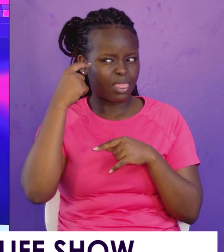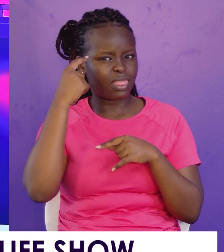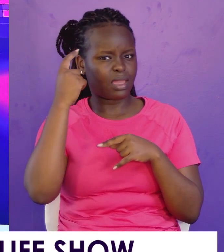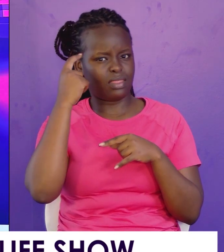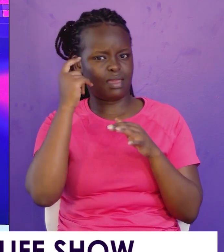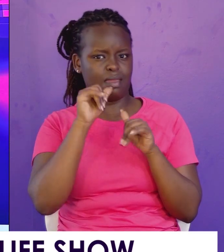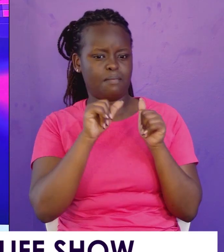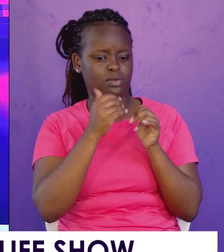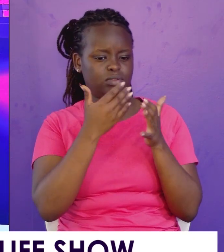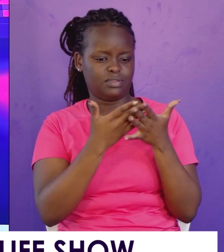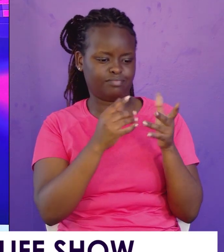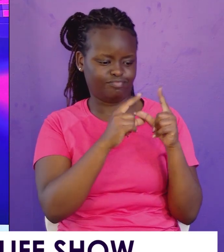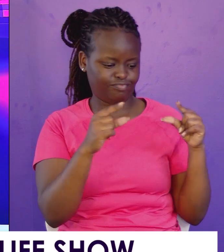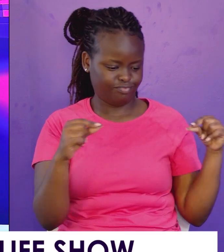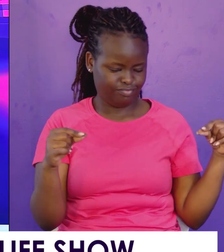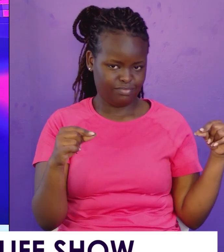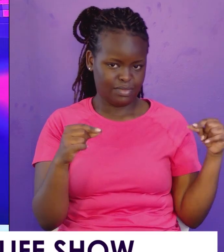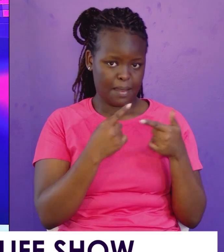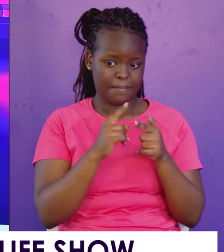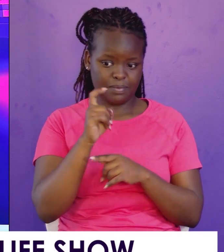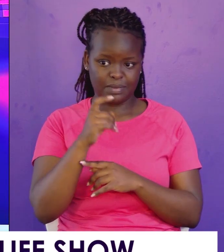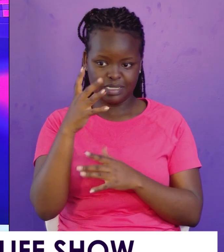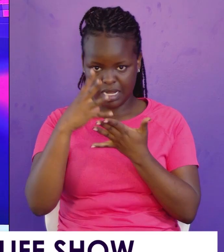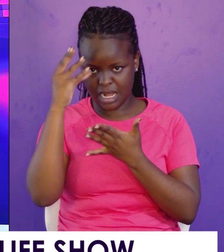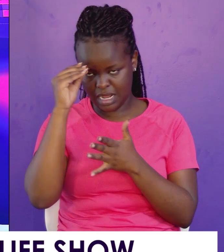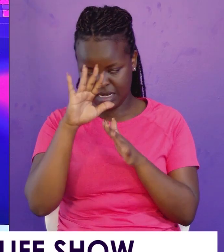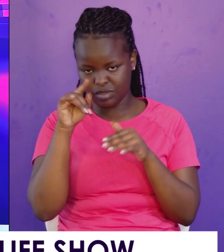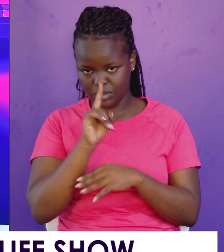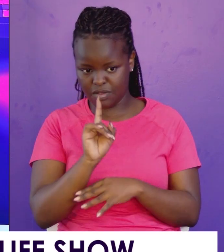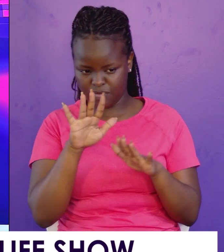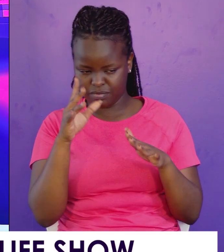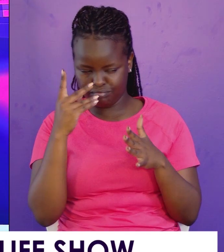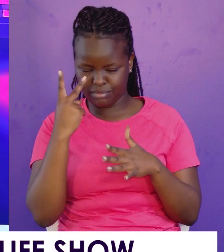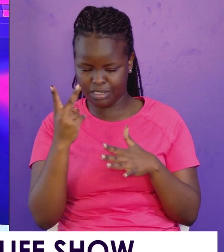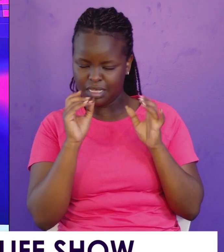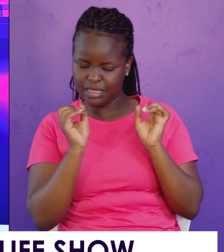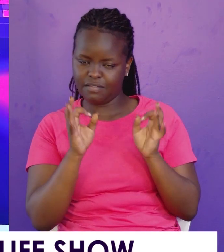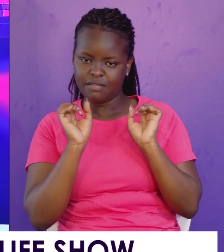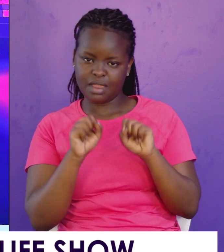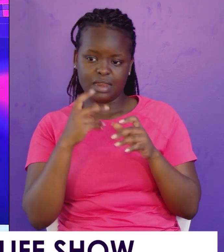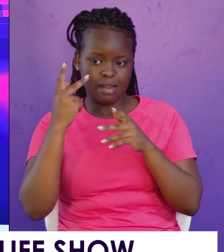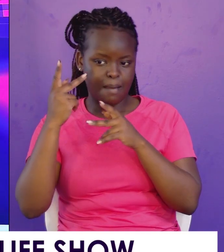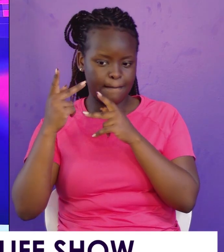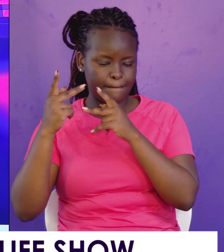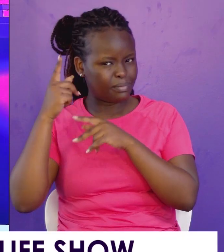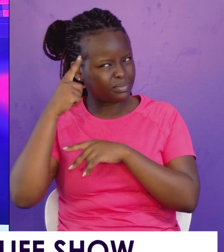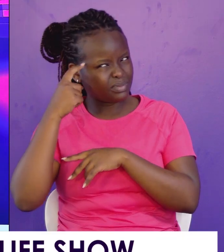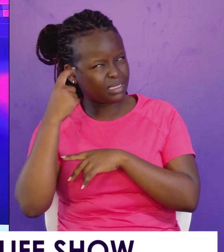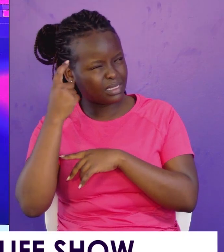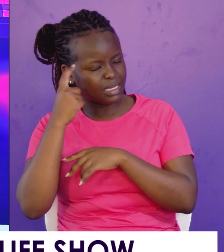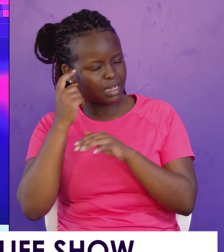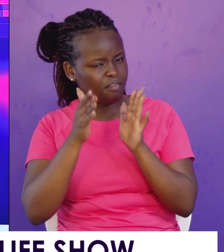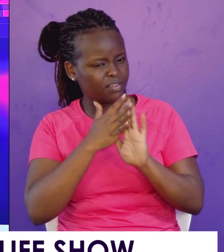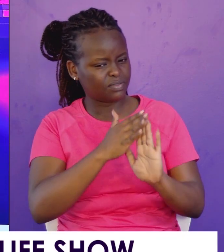to process message, but you need to take time to learn yourself and to see if you can process message faster without having